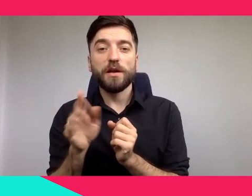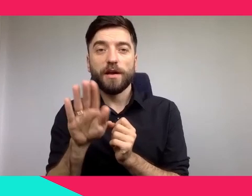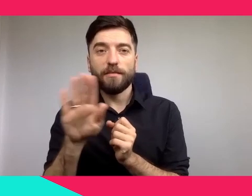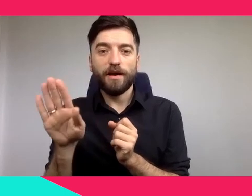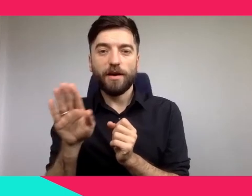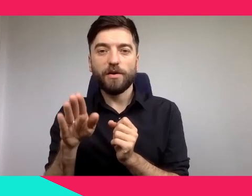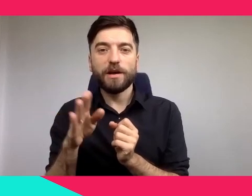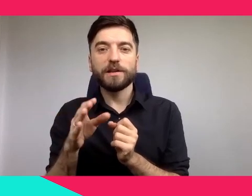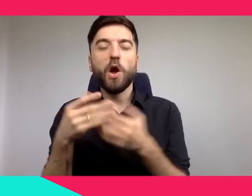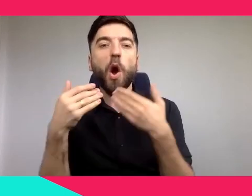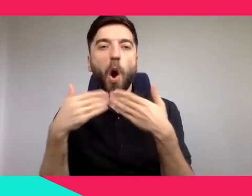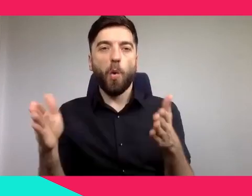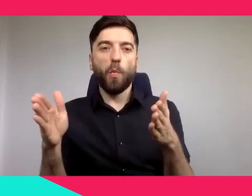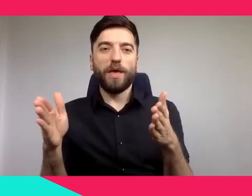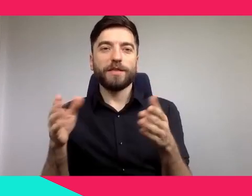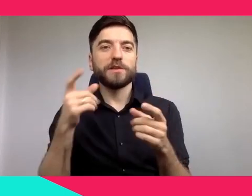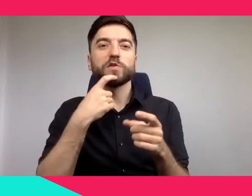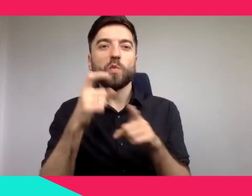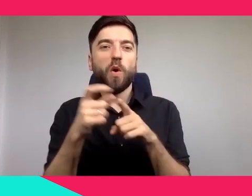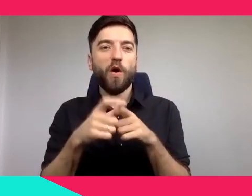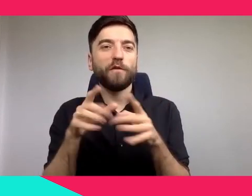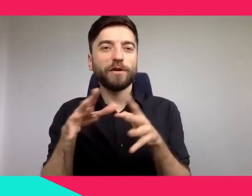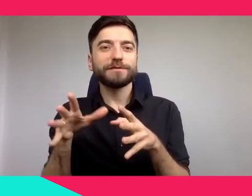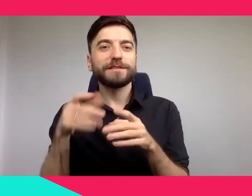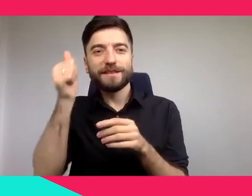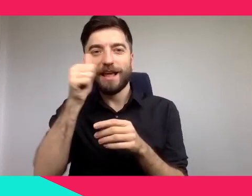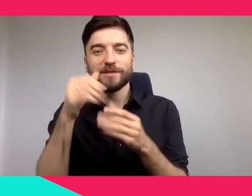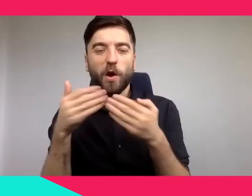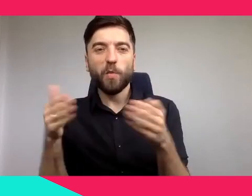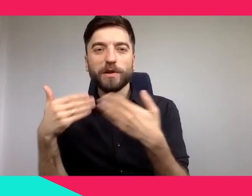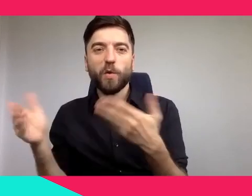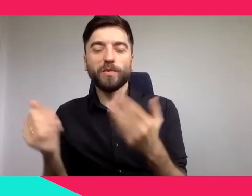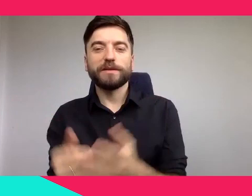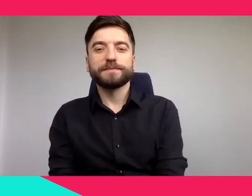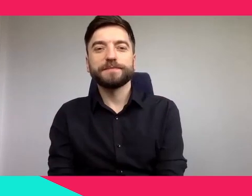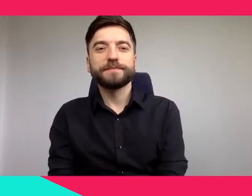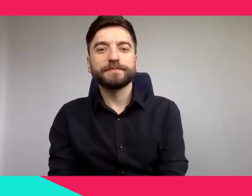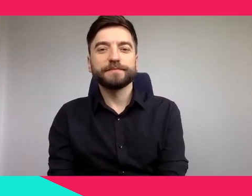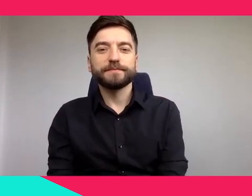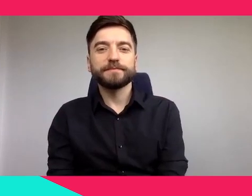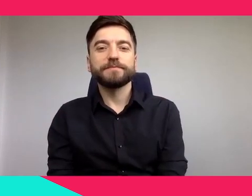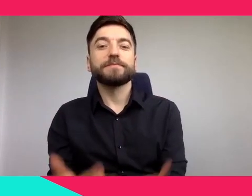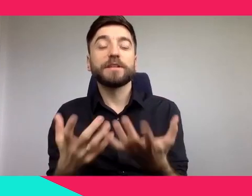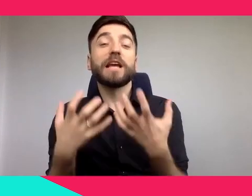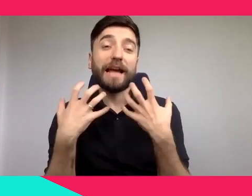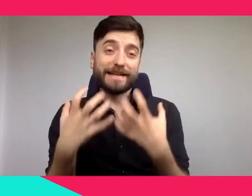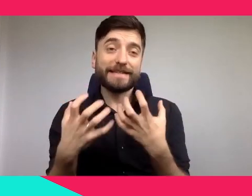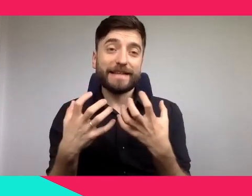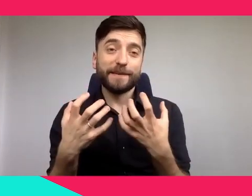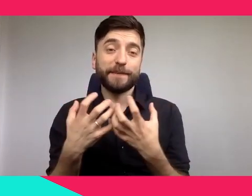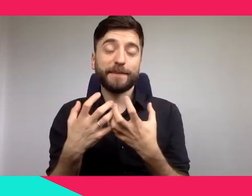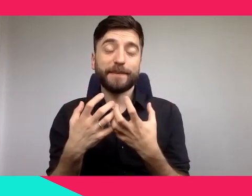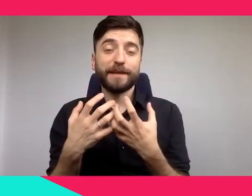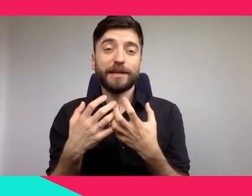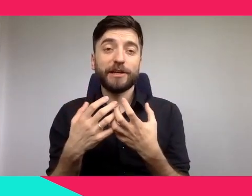if you share it, then you have to go, you know, you have to go all the way, be fully open, no limitations and